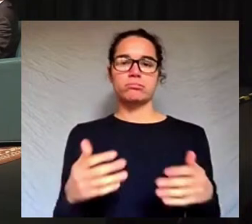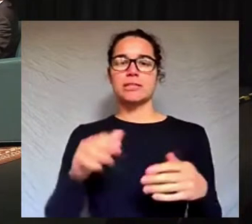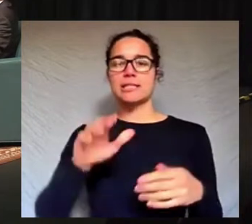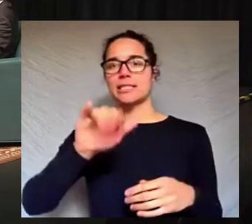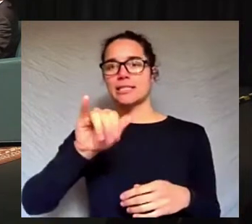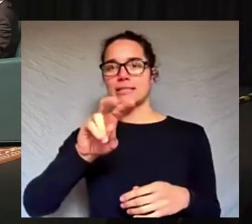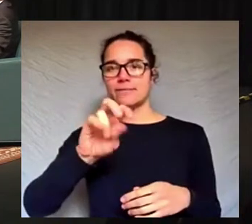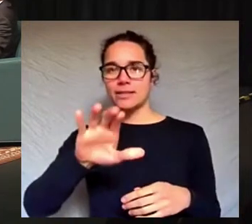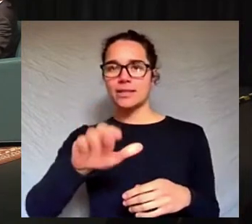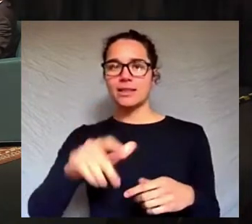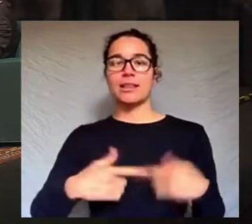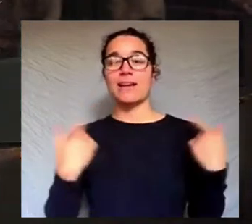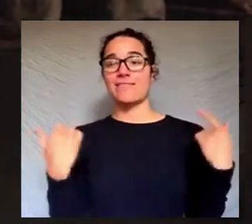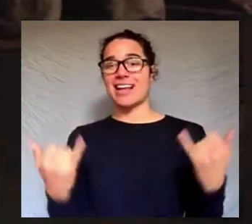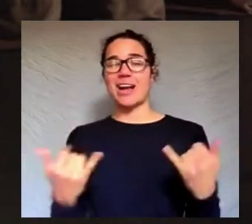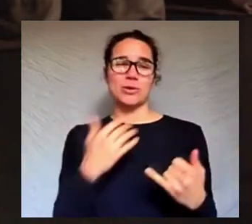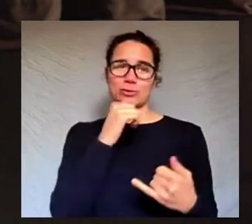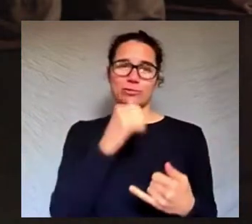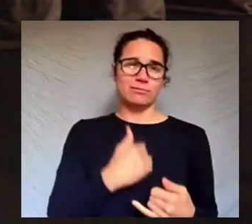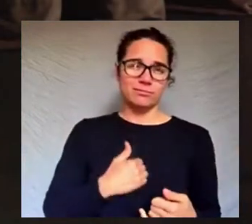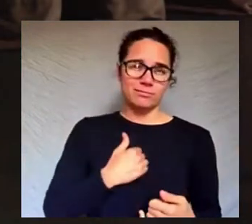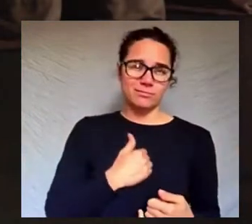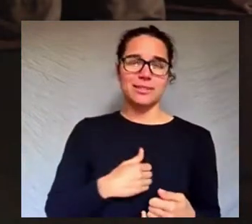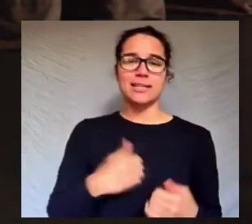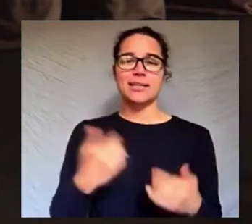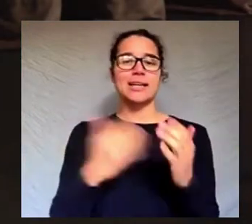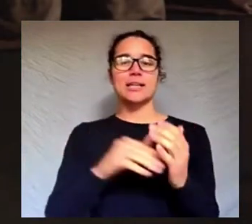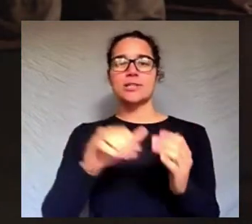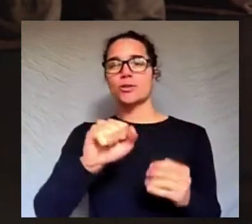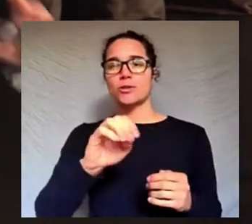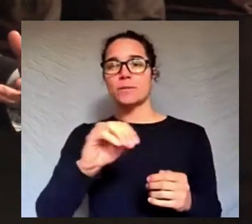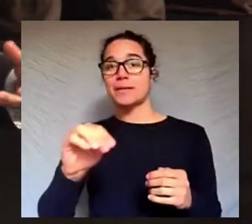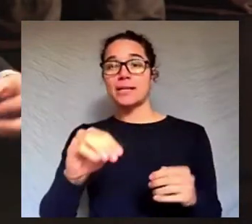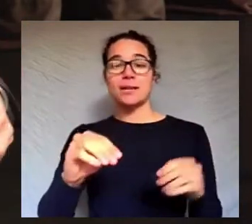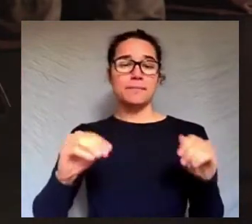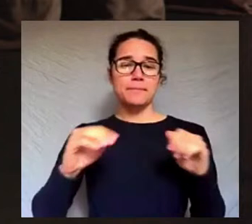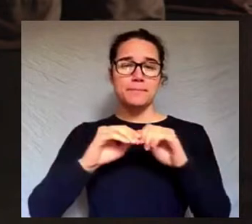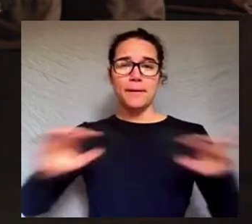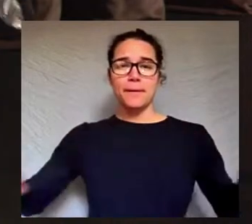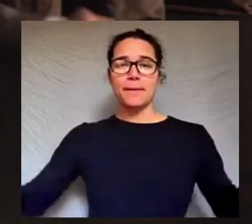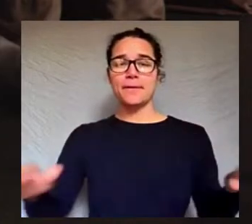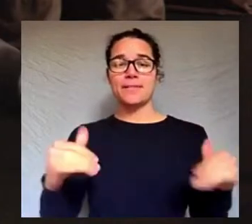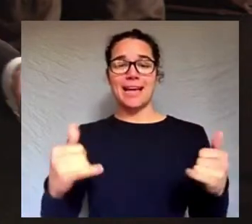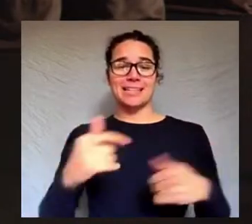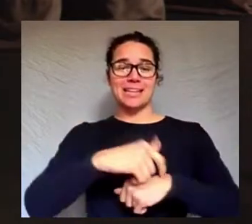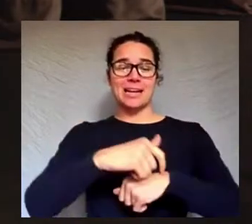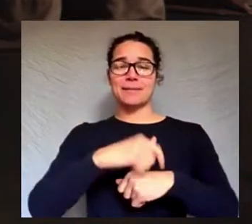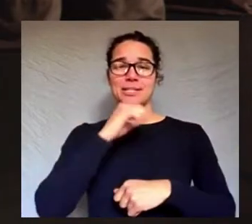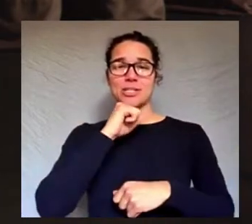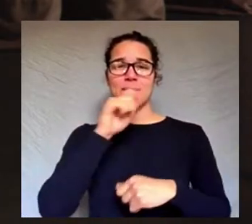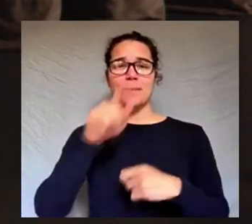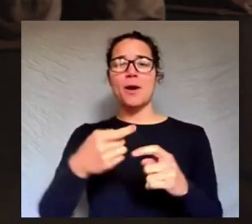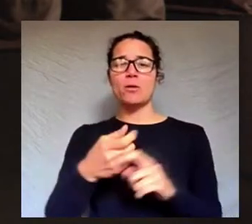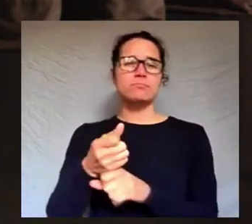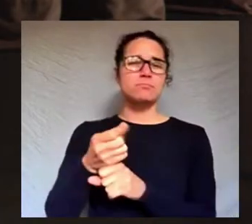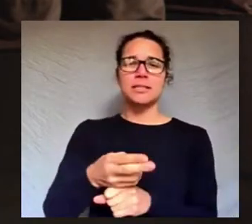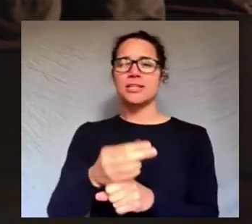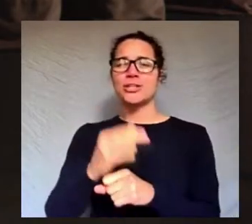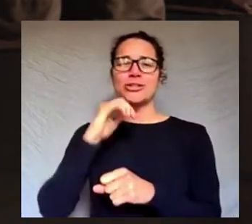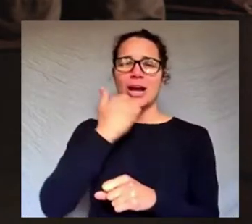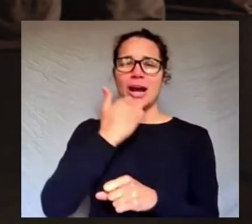generally. Again, in a social media inflamed age where it's about owning the other guy, it's about shaming them, it's about kind of crushing